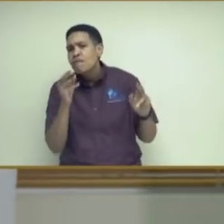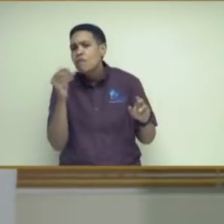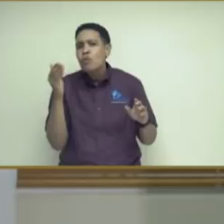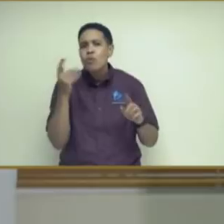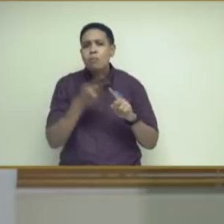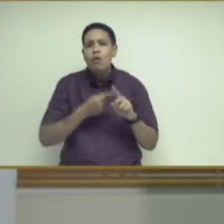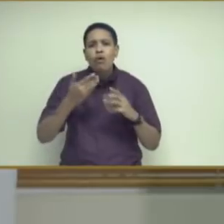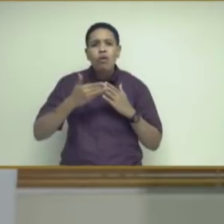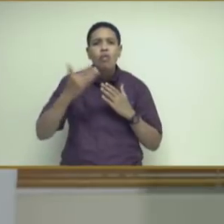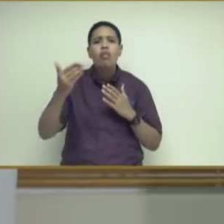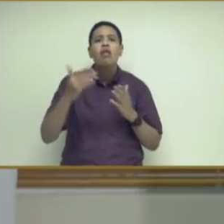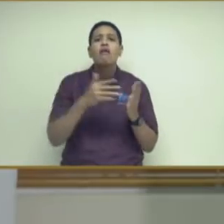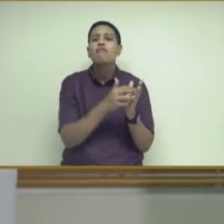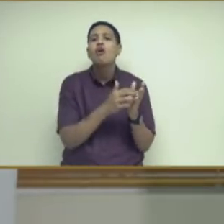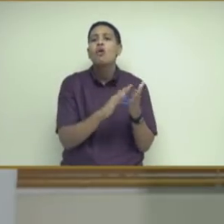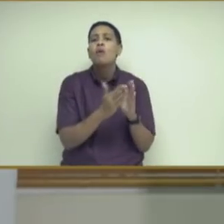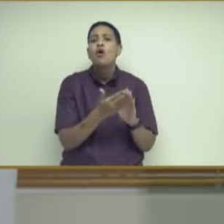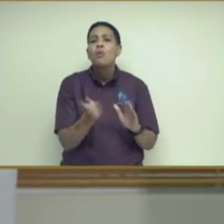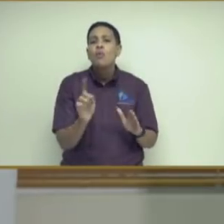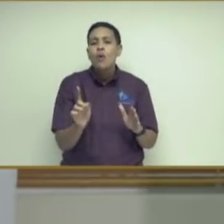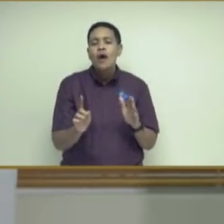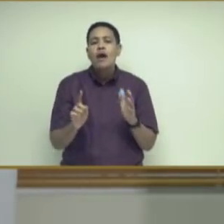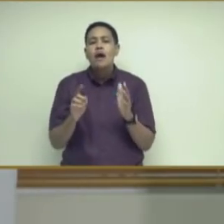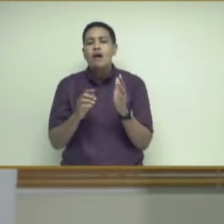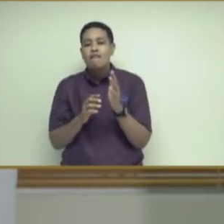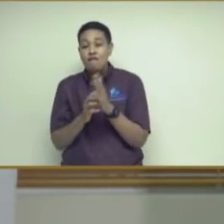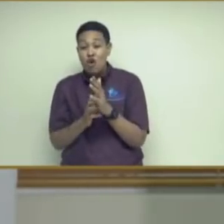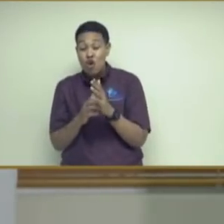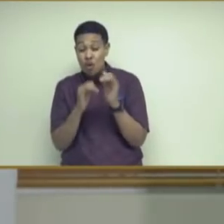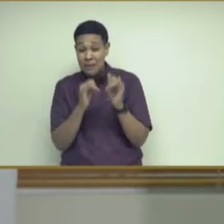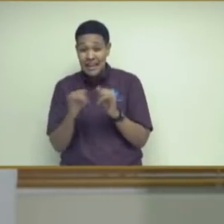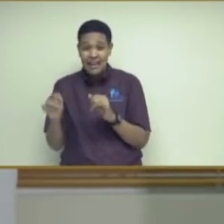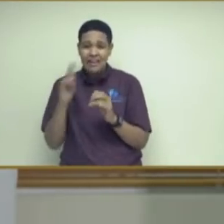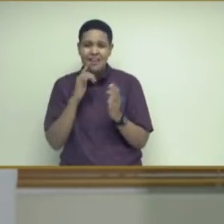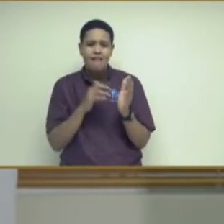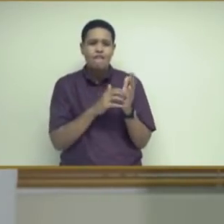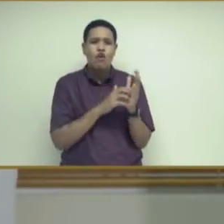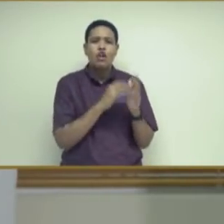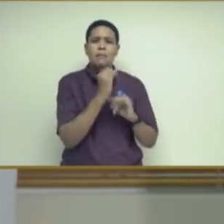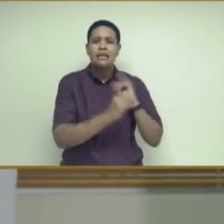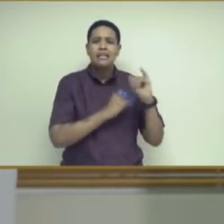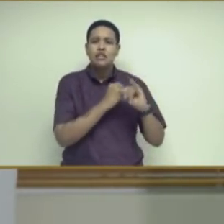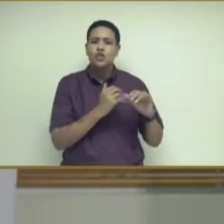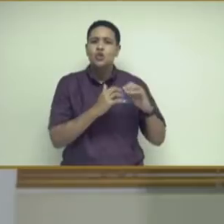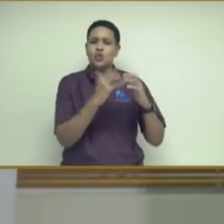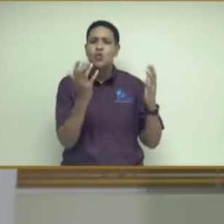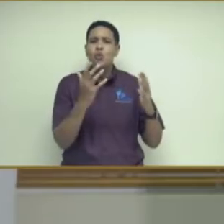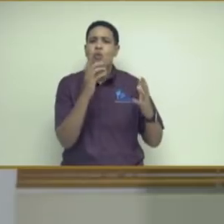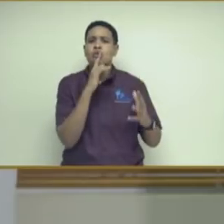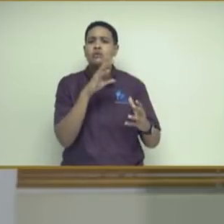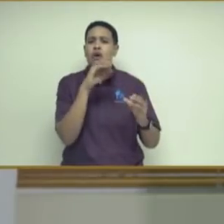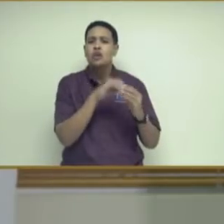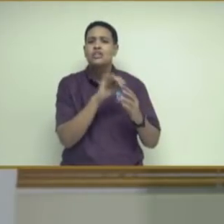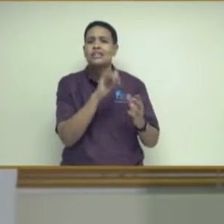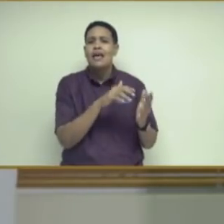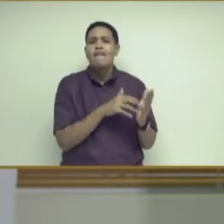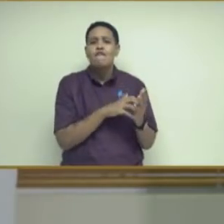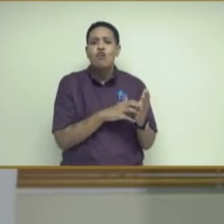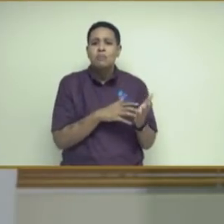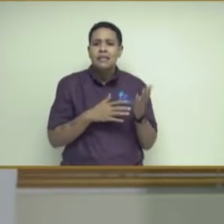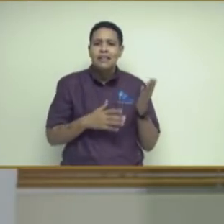come. Vulnerable communities, vulnerable individuals, vulnerable institutions, what constitutes that